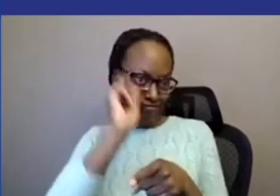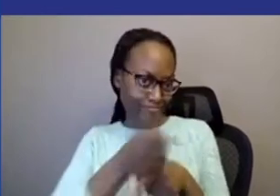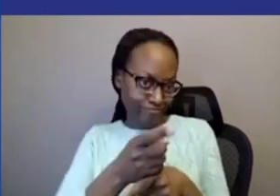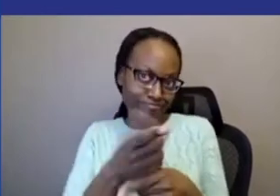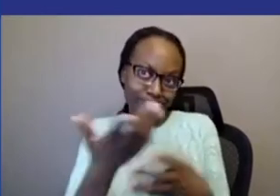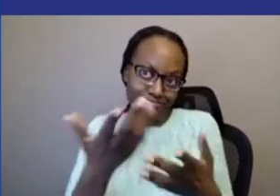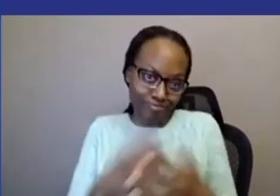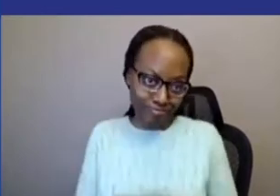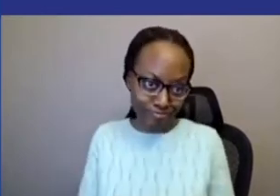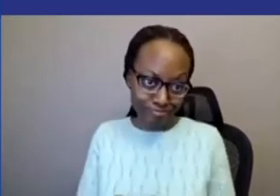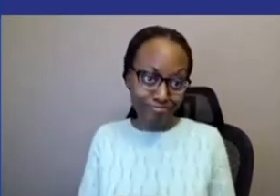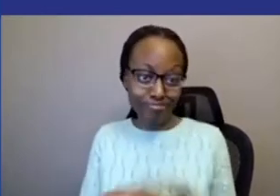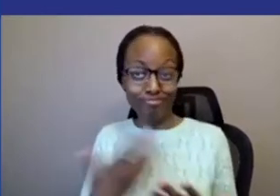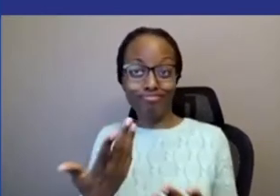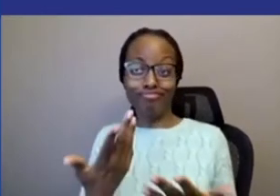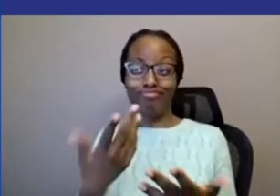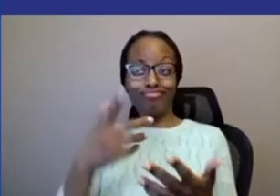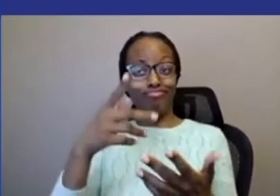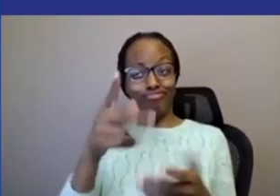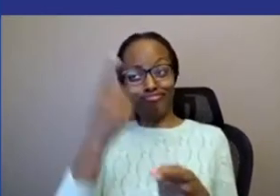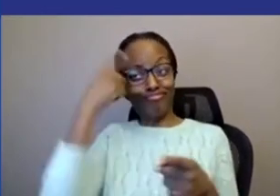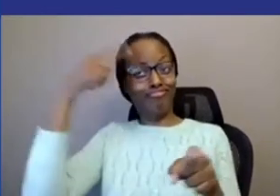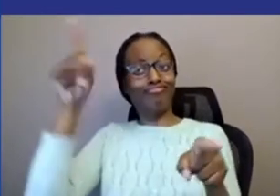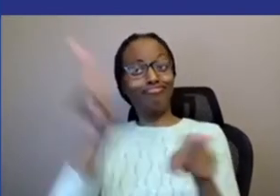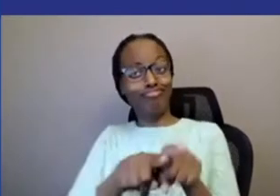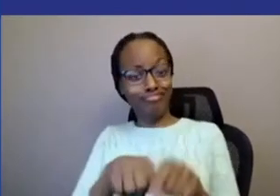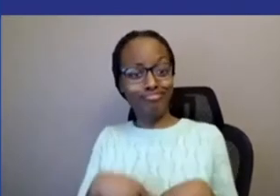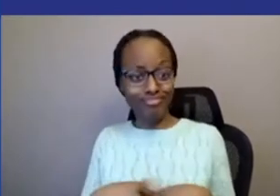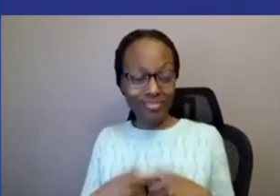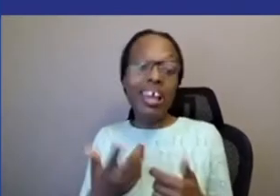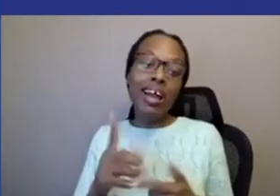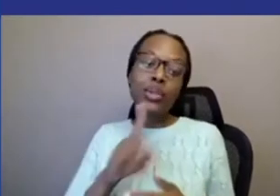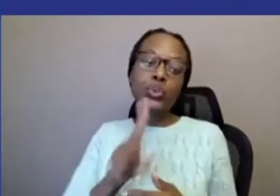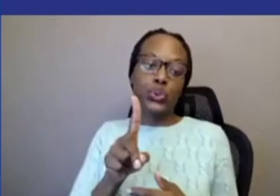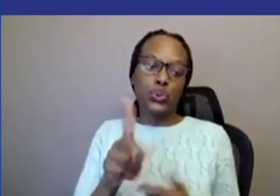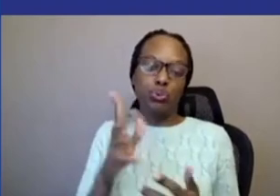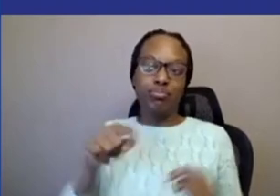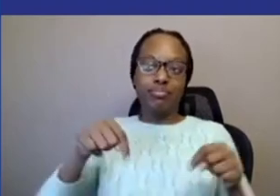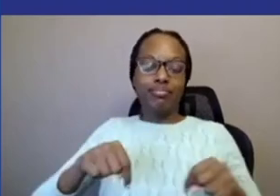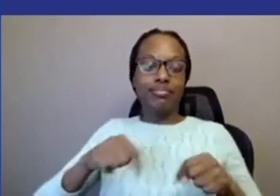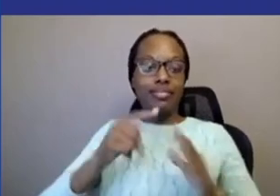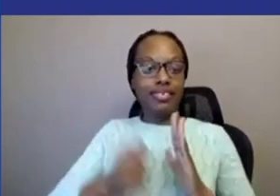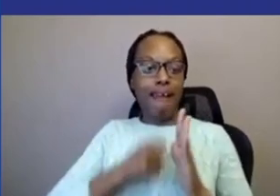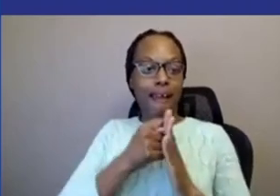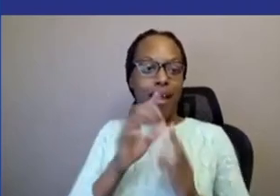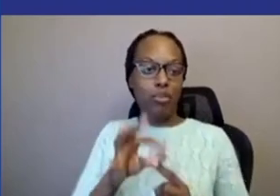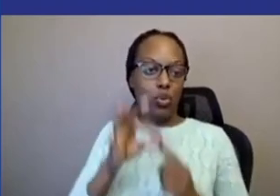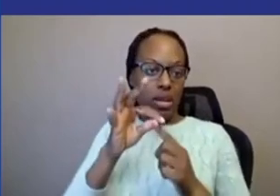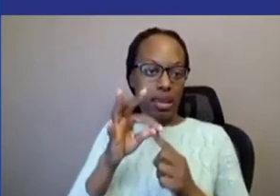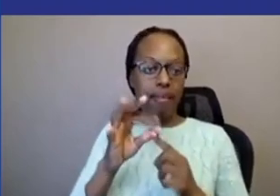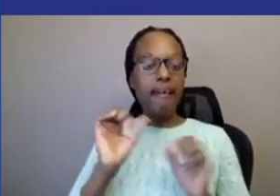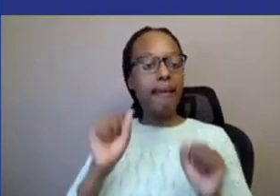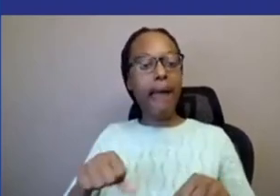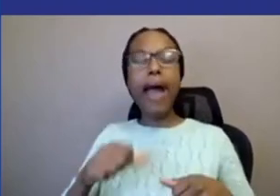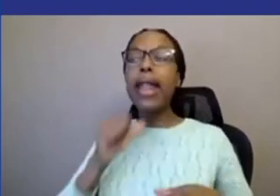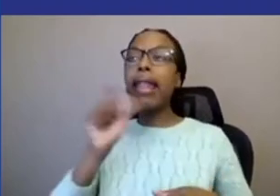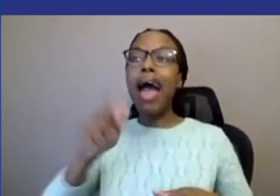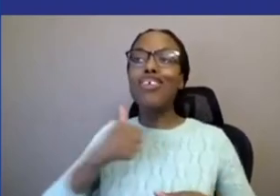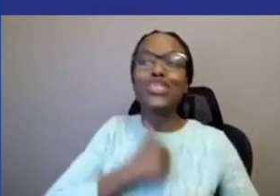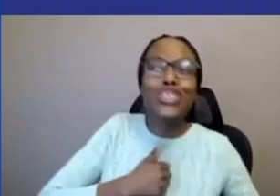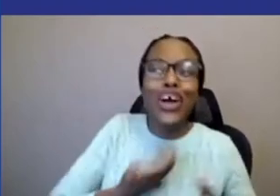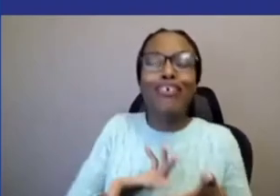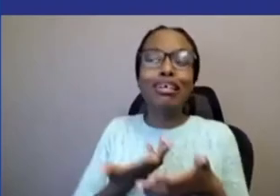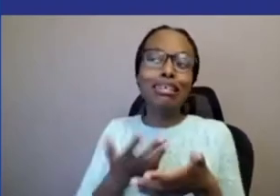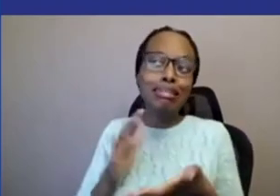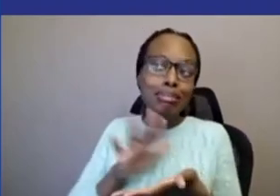listen, I'm saying it, all the things. And yes, we are in a unique time where we can be unapologetically who we are culturally. And